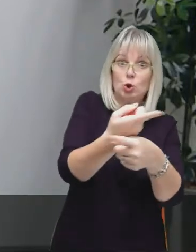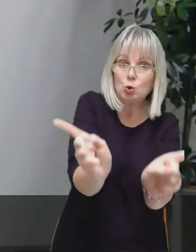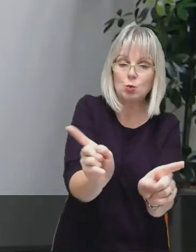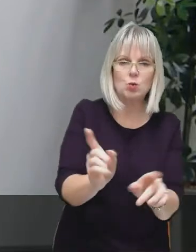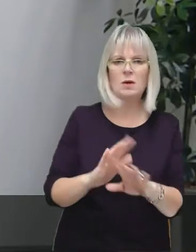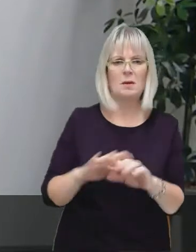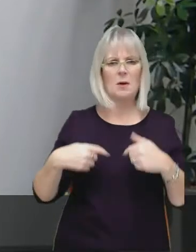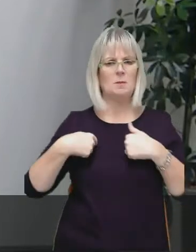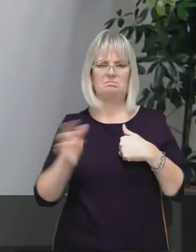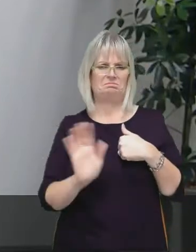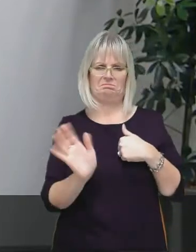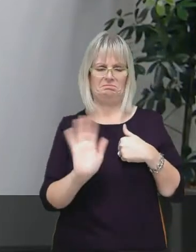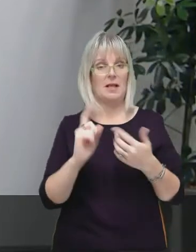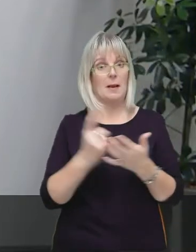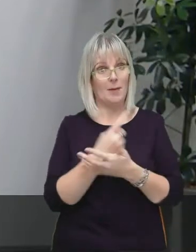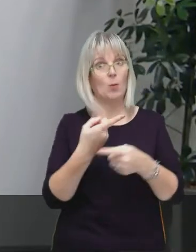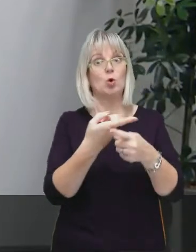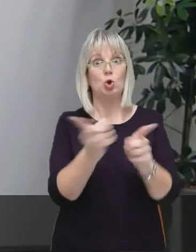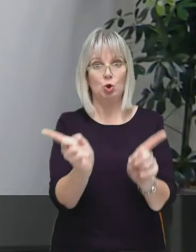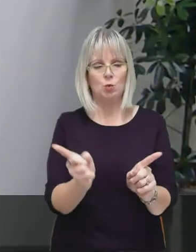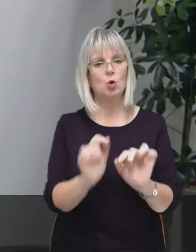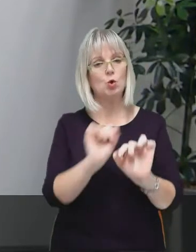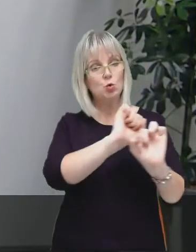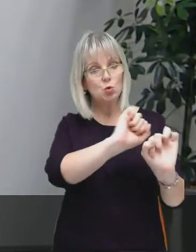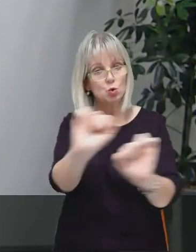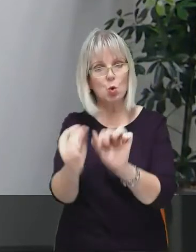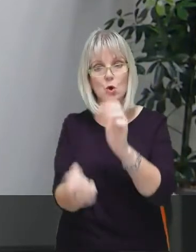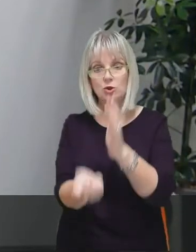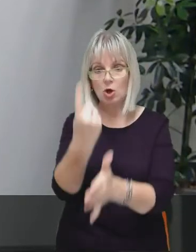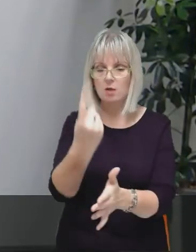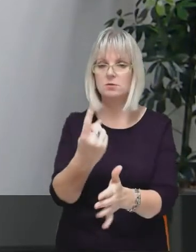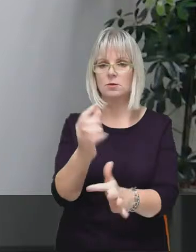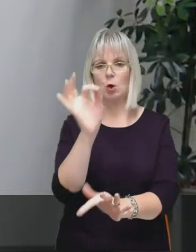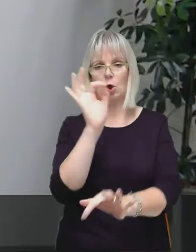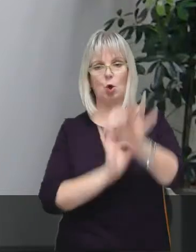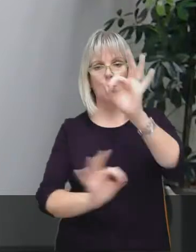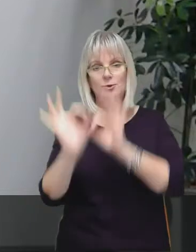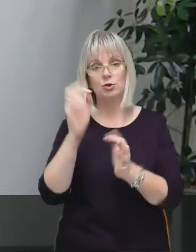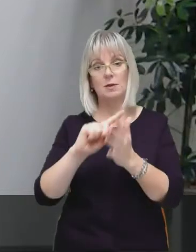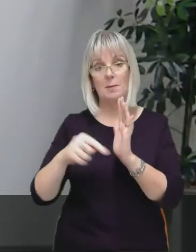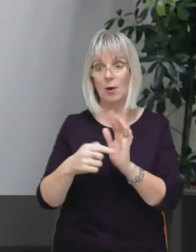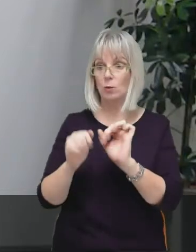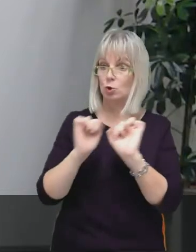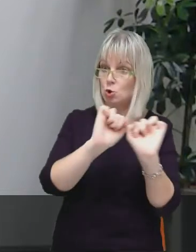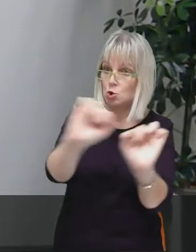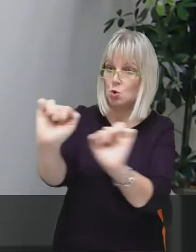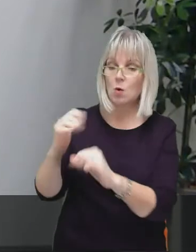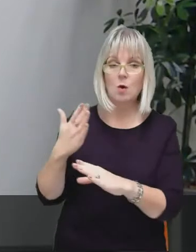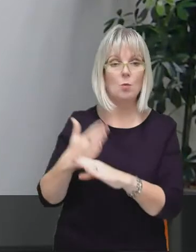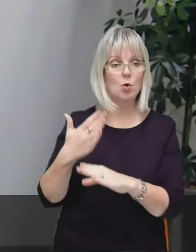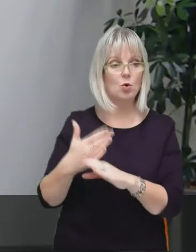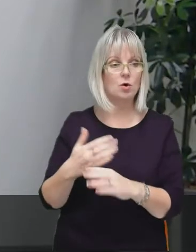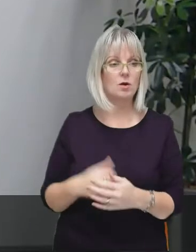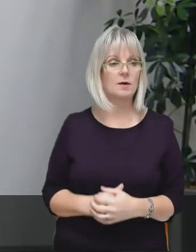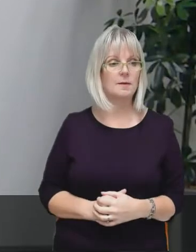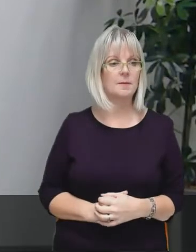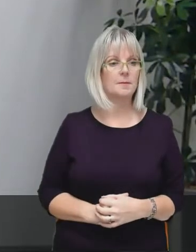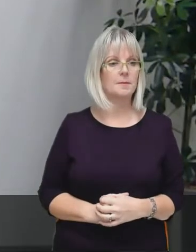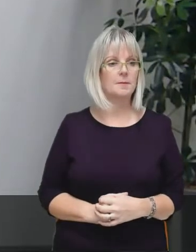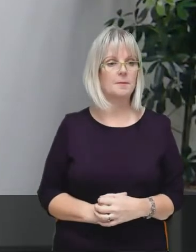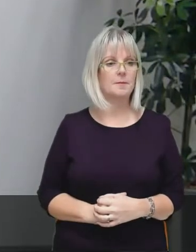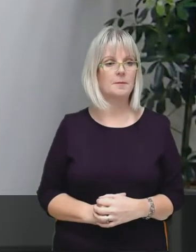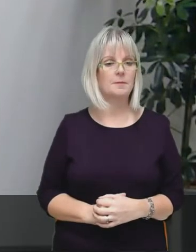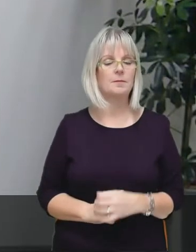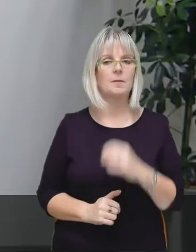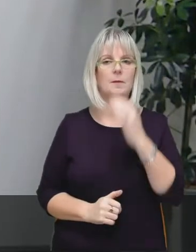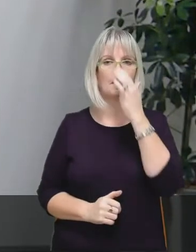chance to ask questions about the work we're doing on your behalf. But before we get started, I'd like to touch on some of the